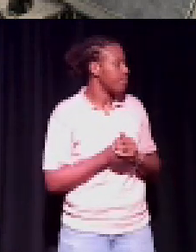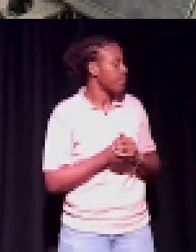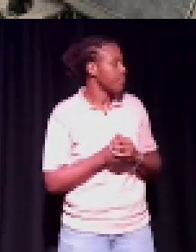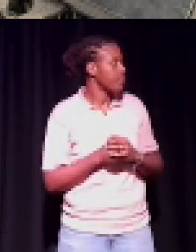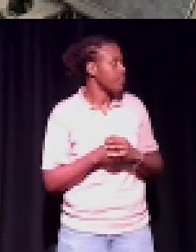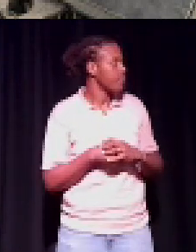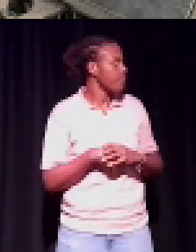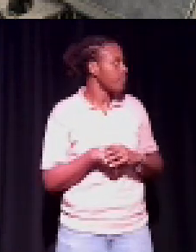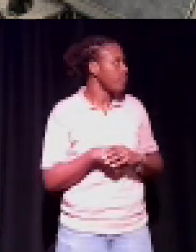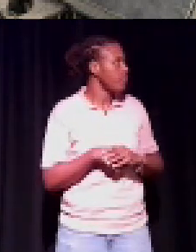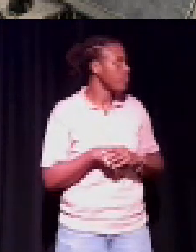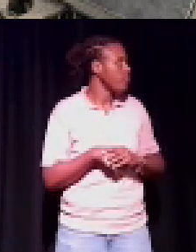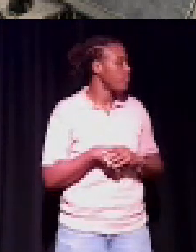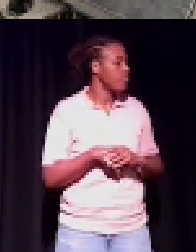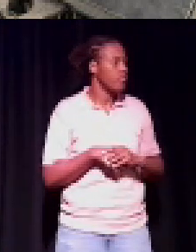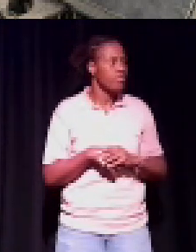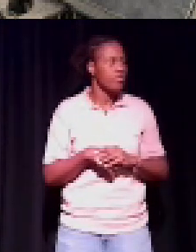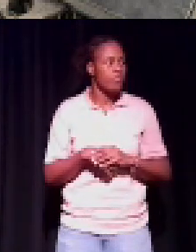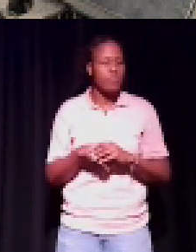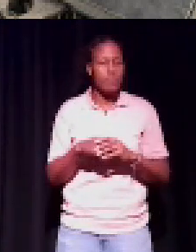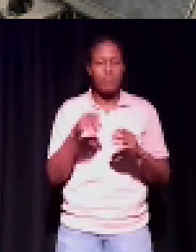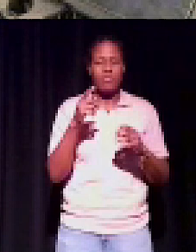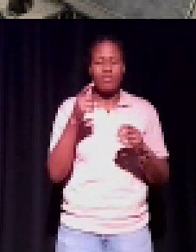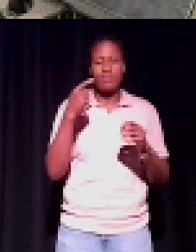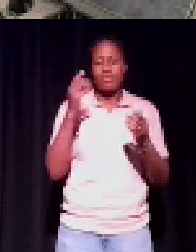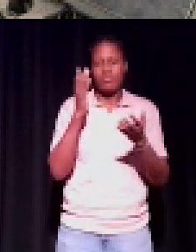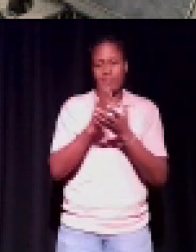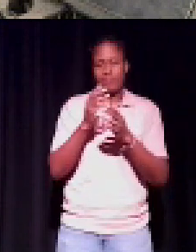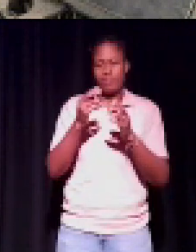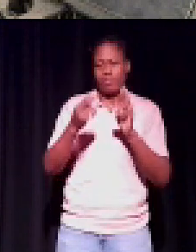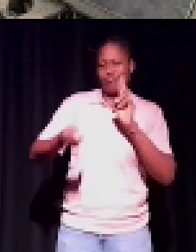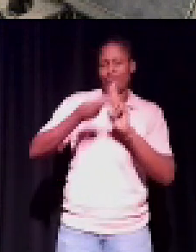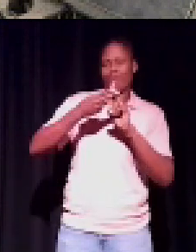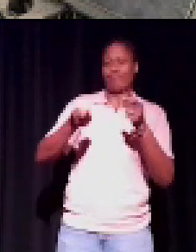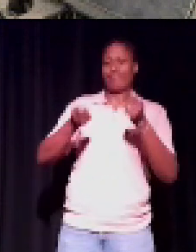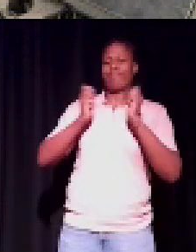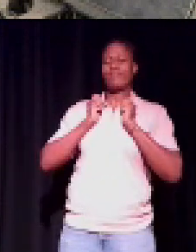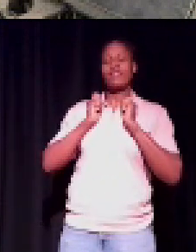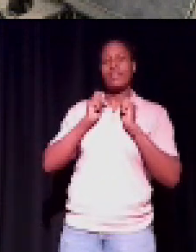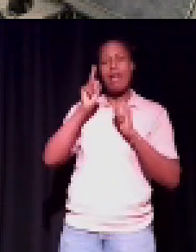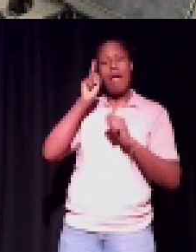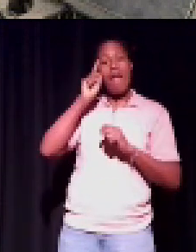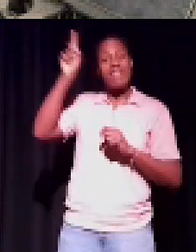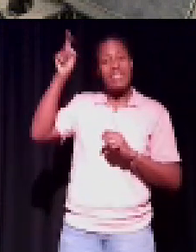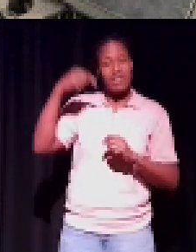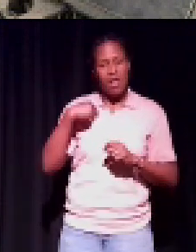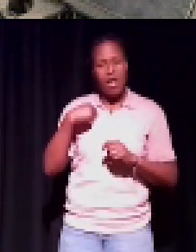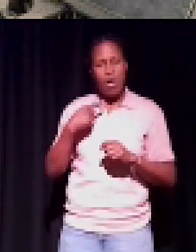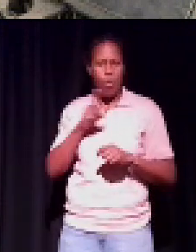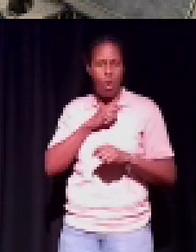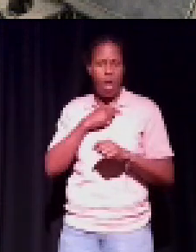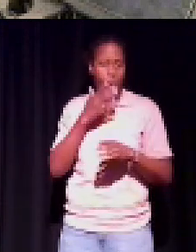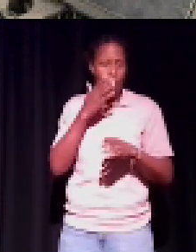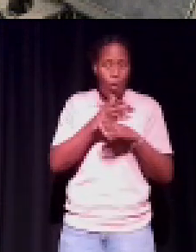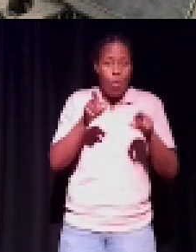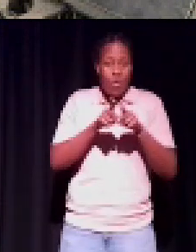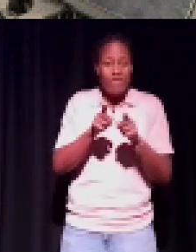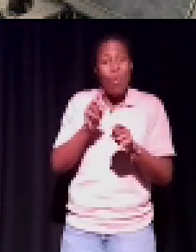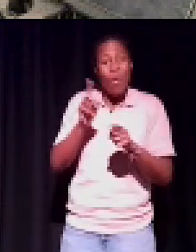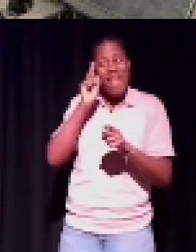So I've put Inventor up there on the slides because I also work for an inventions company, which